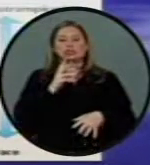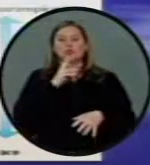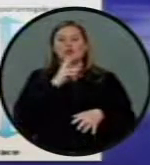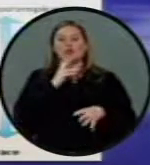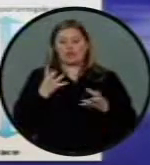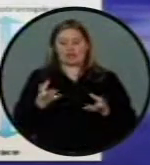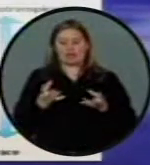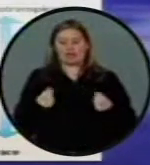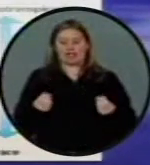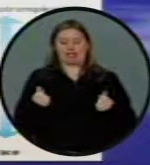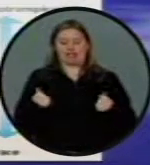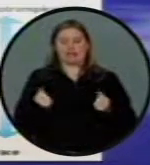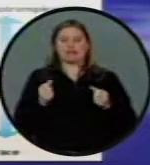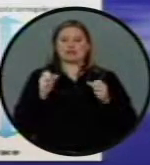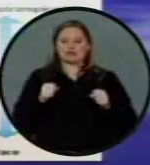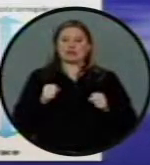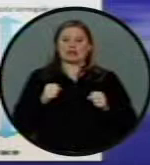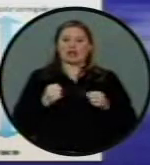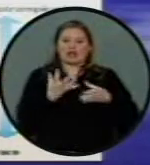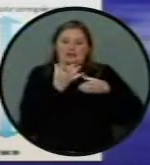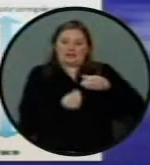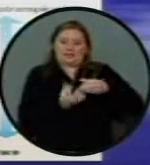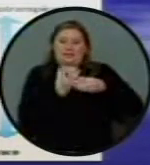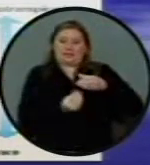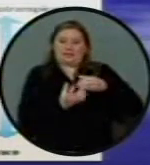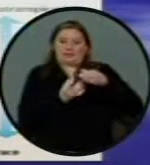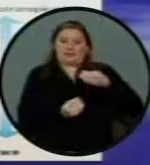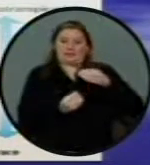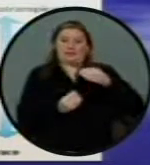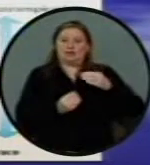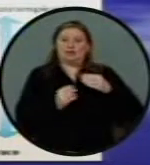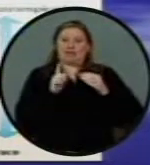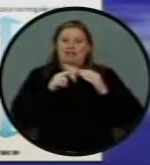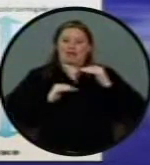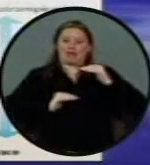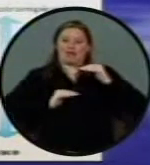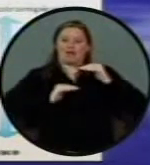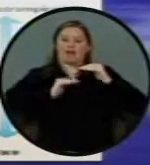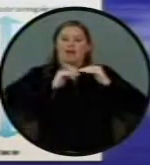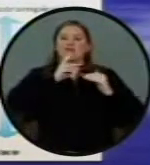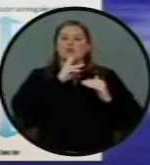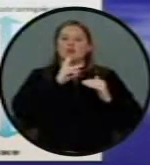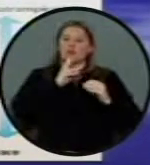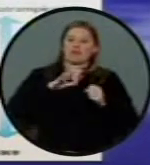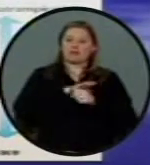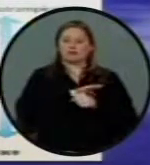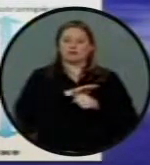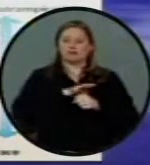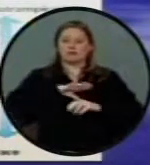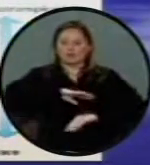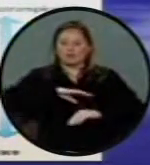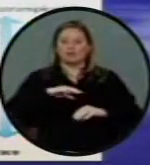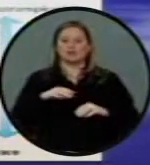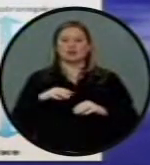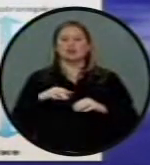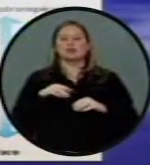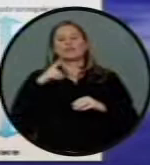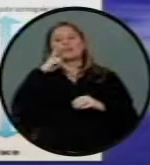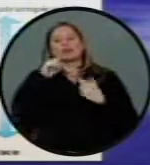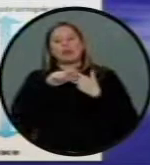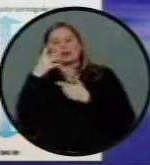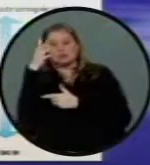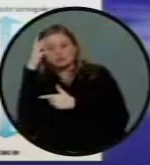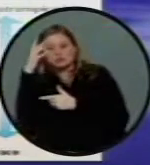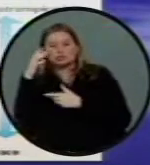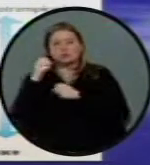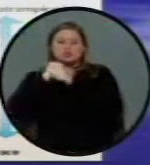So it's sort of a no-brainer. But when you think about that in the context of tree protection or erosion control or other